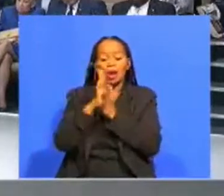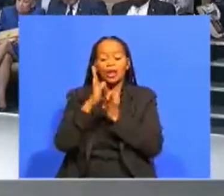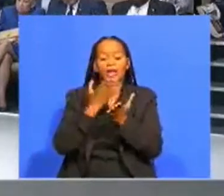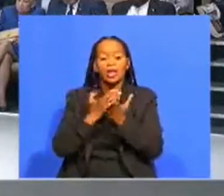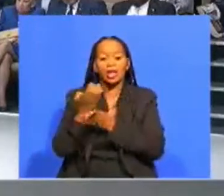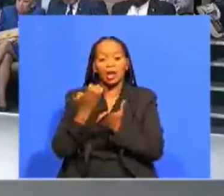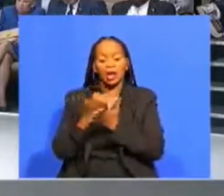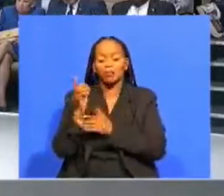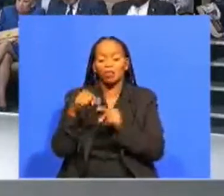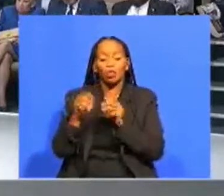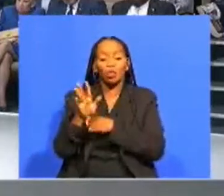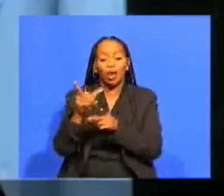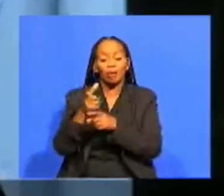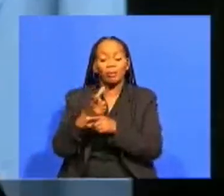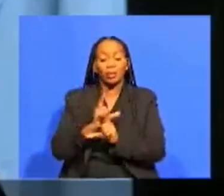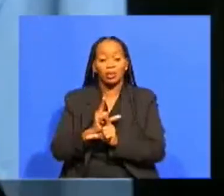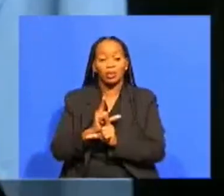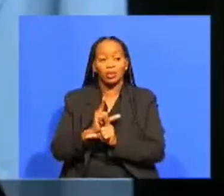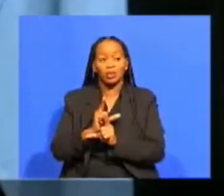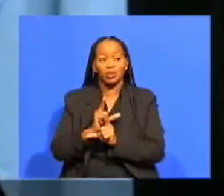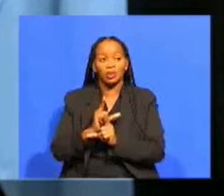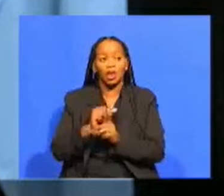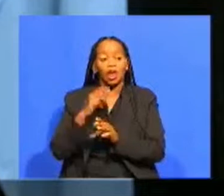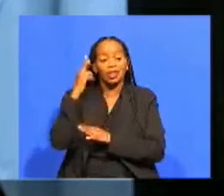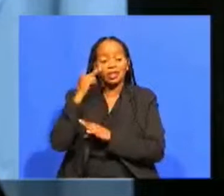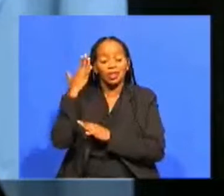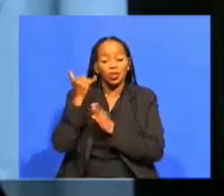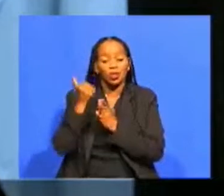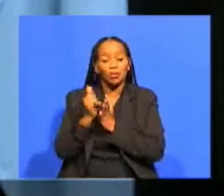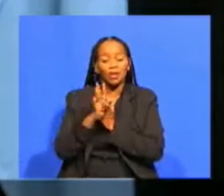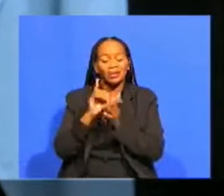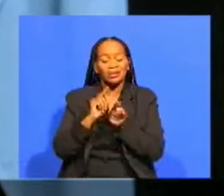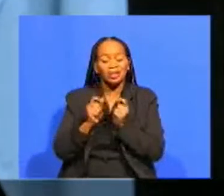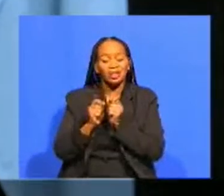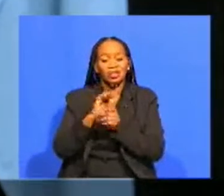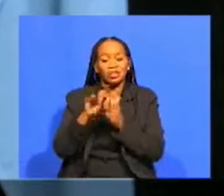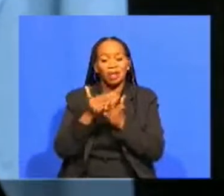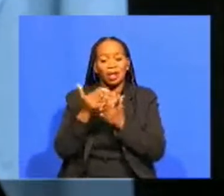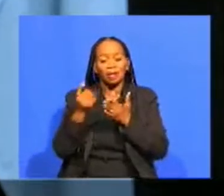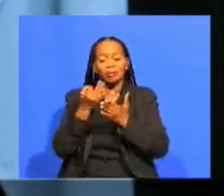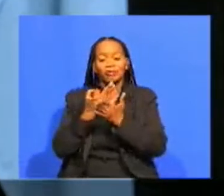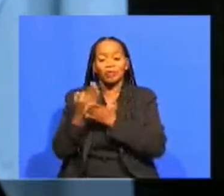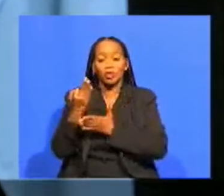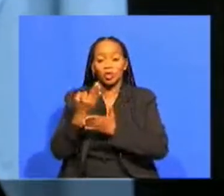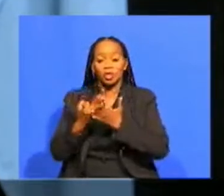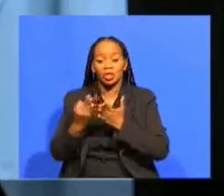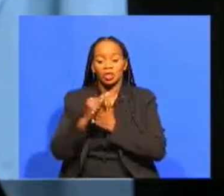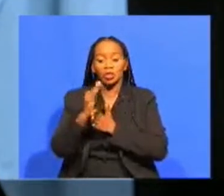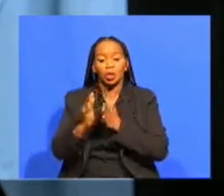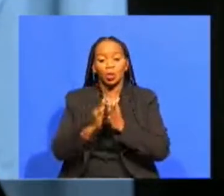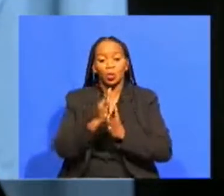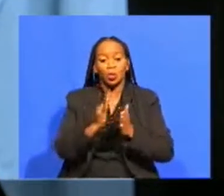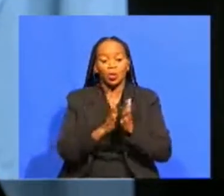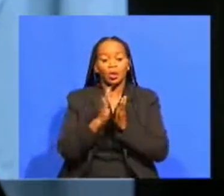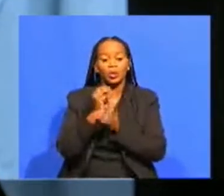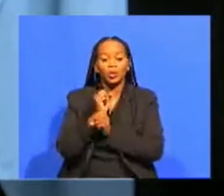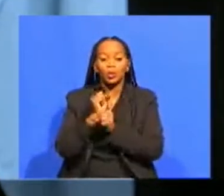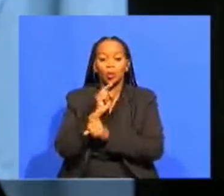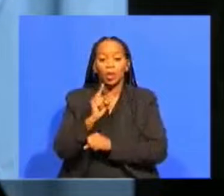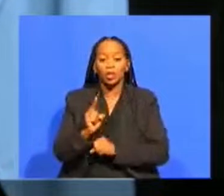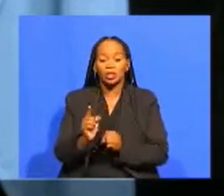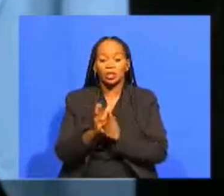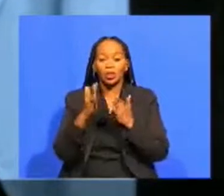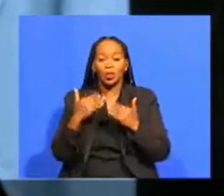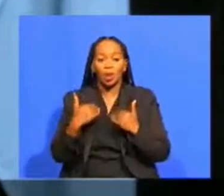not qualified. Hence we need to revamp the whole financial architecture to ensure that we